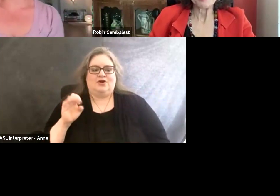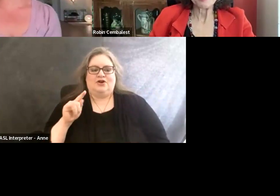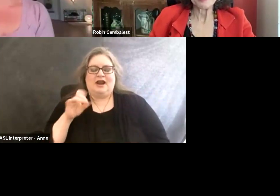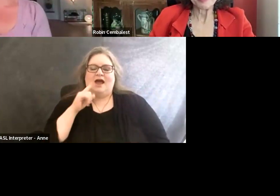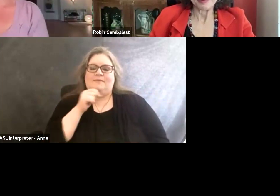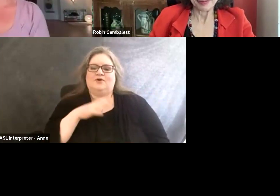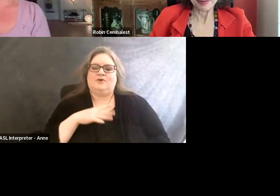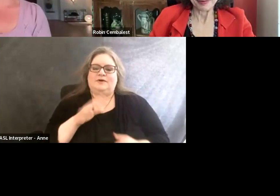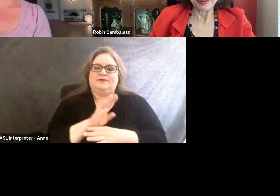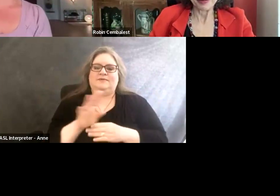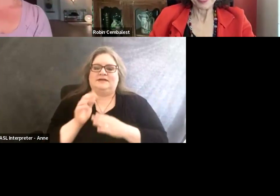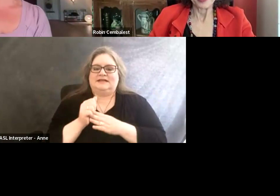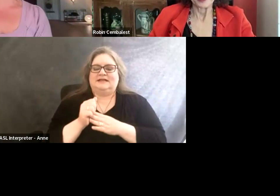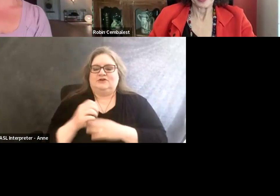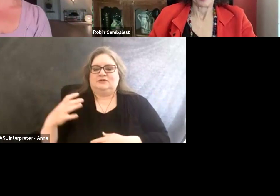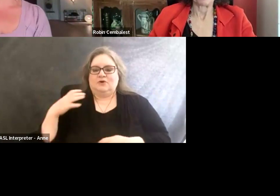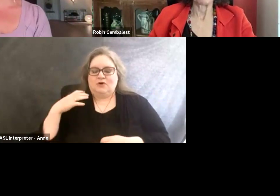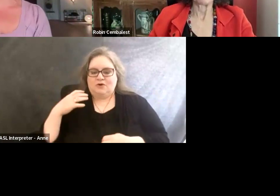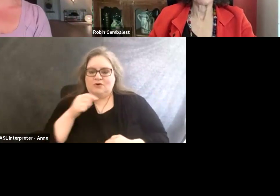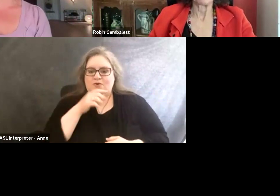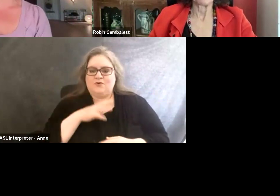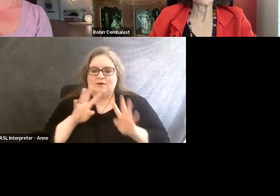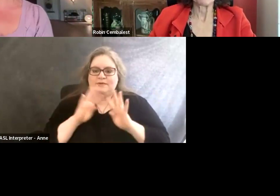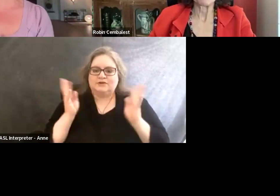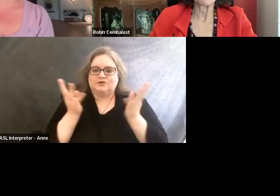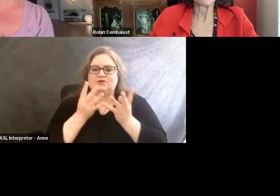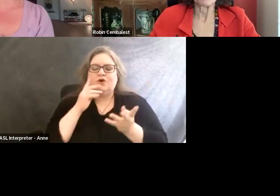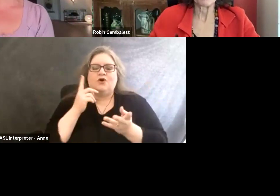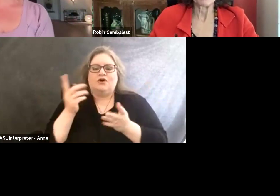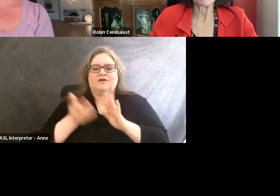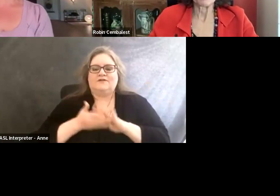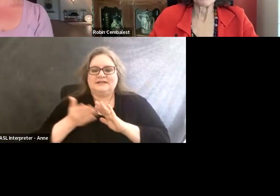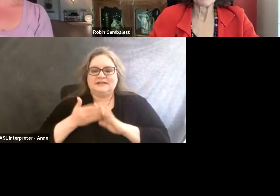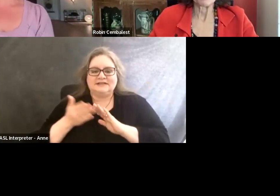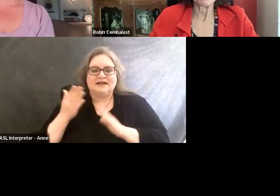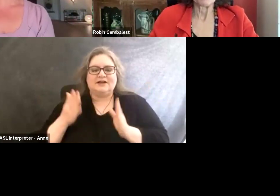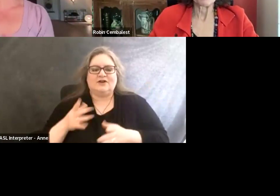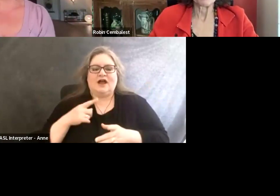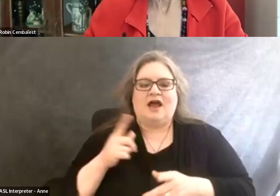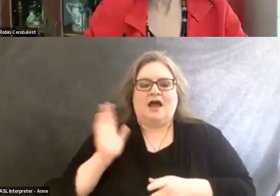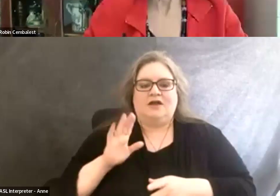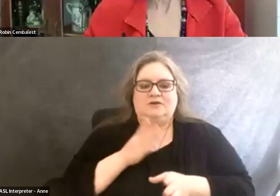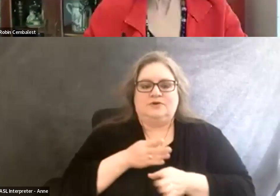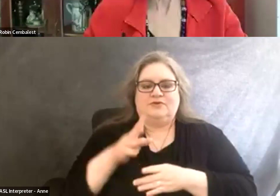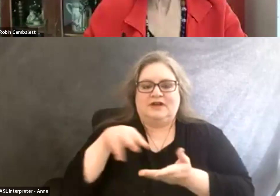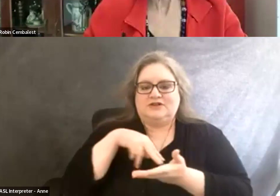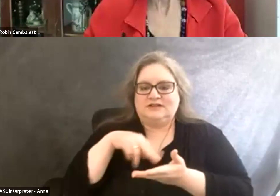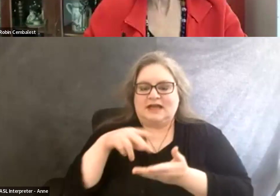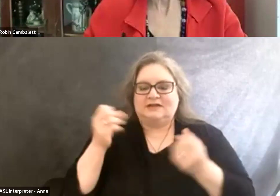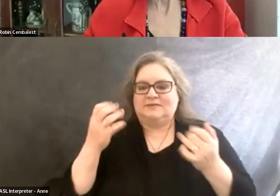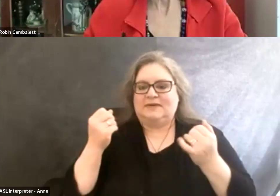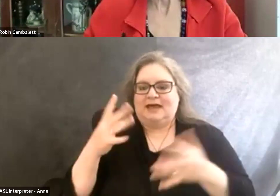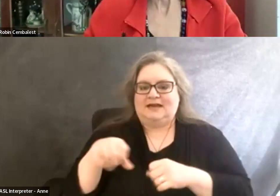and leadership coach, a women's circle facilitator. I was a professional dancer for many,